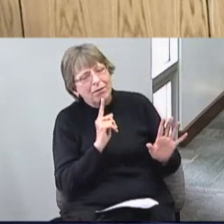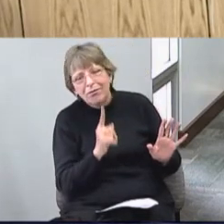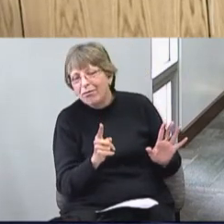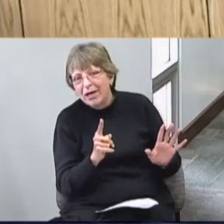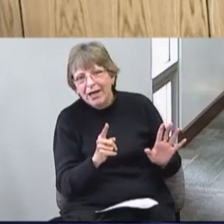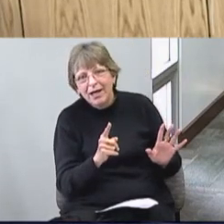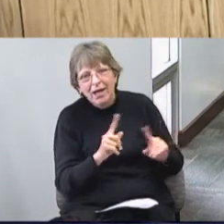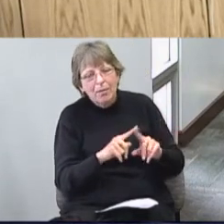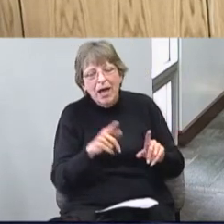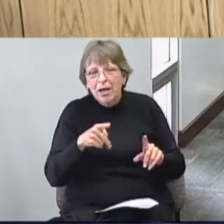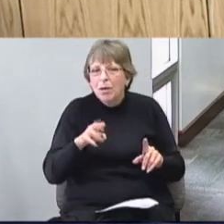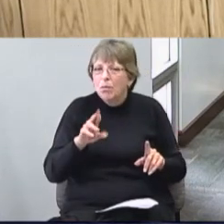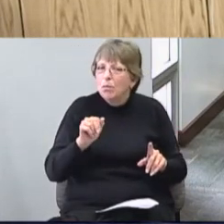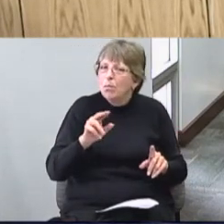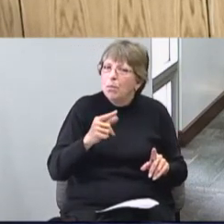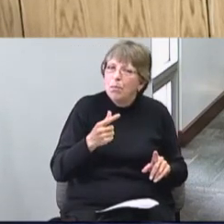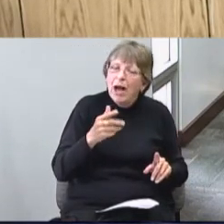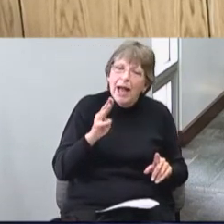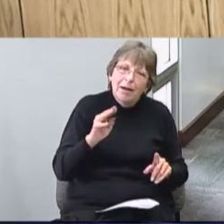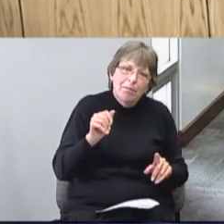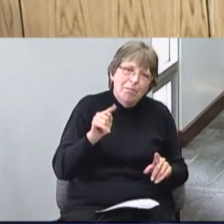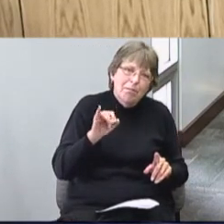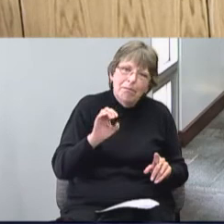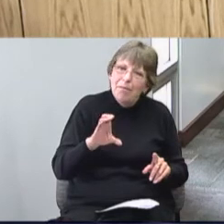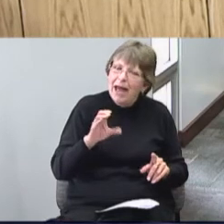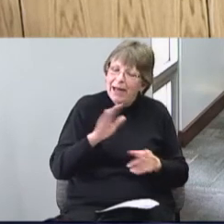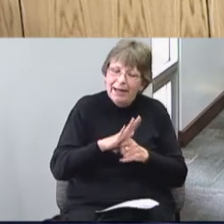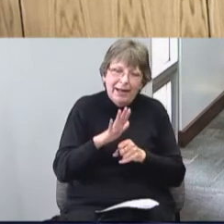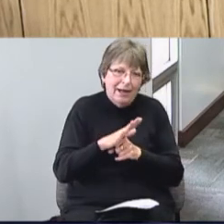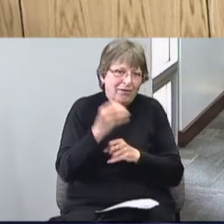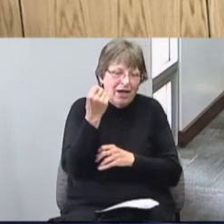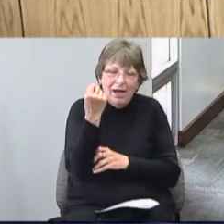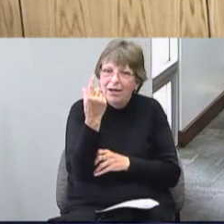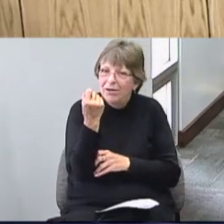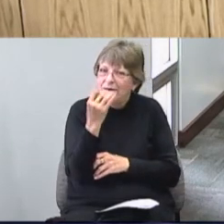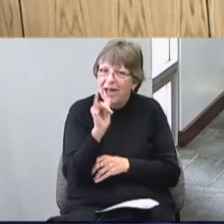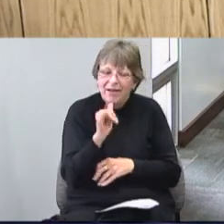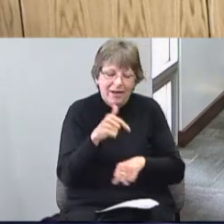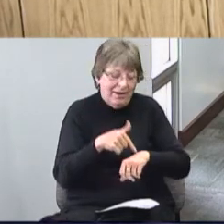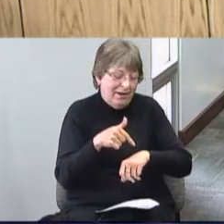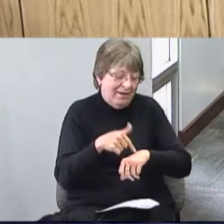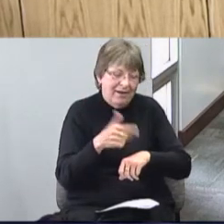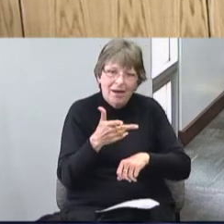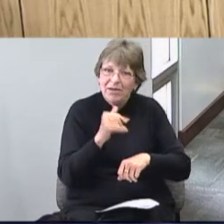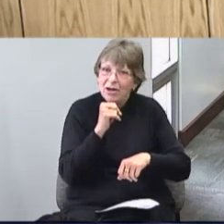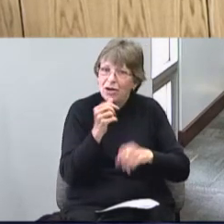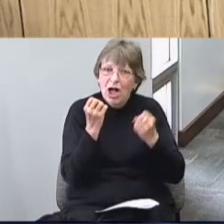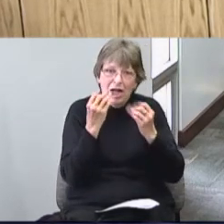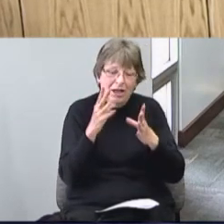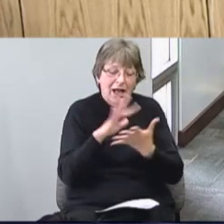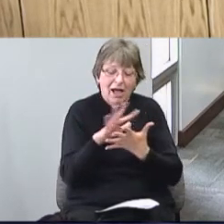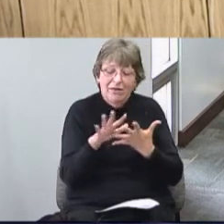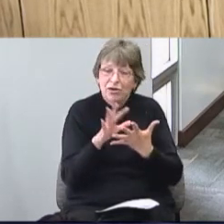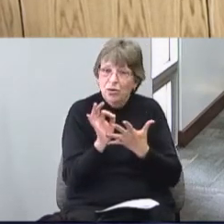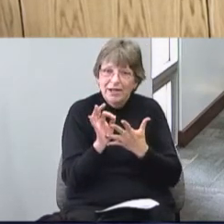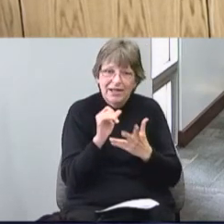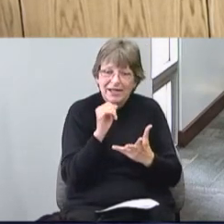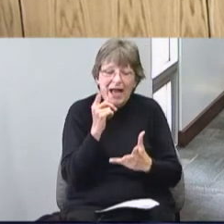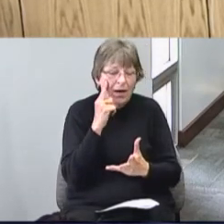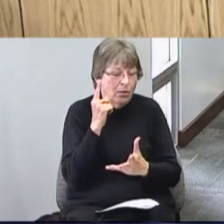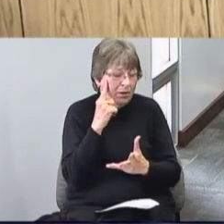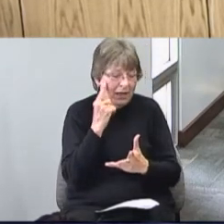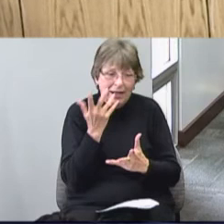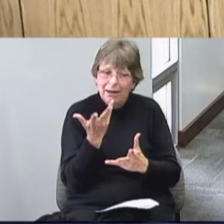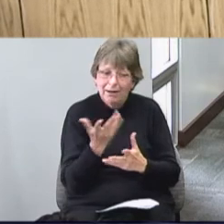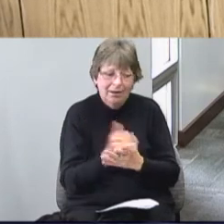I'm pragmatic enough to realize that at this point in time, there really aren't that many alternatives. I don't think it would